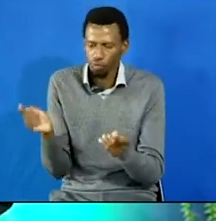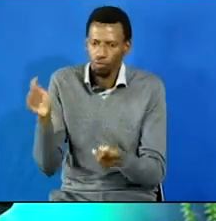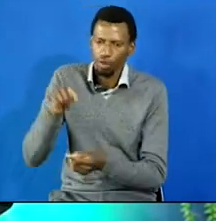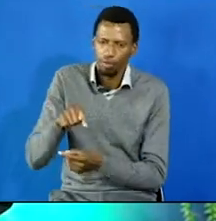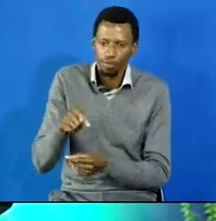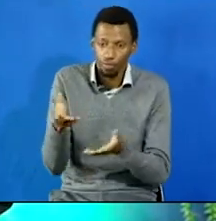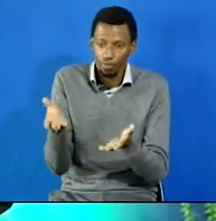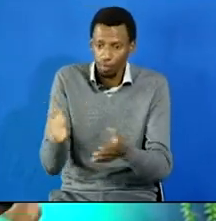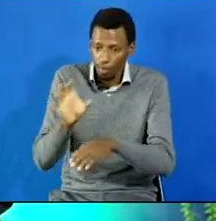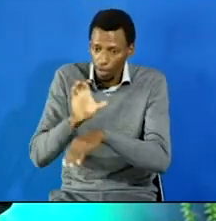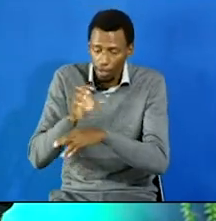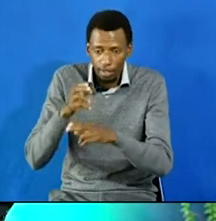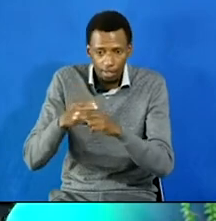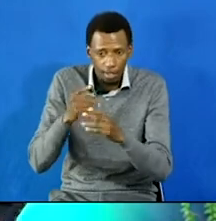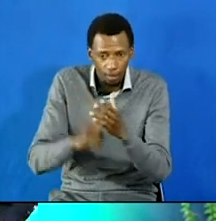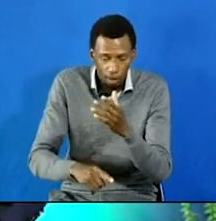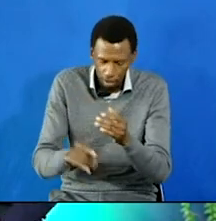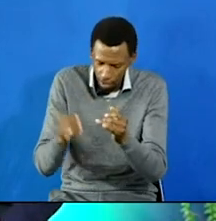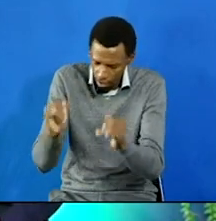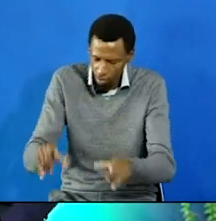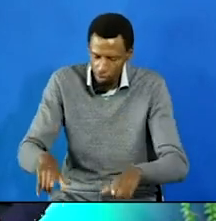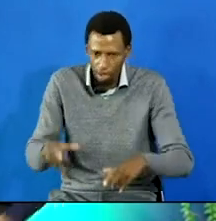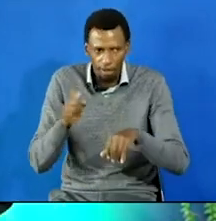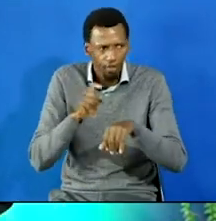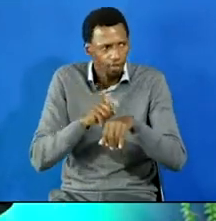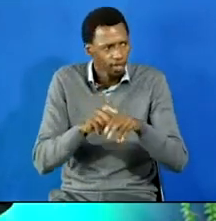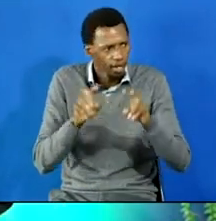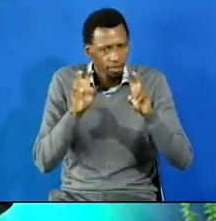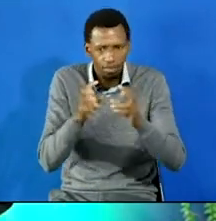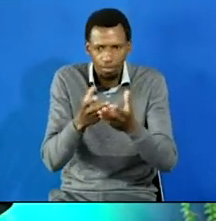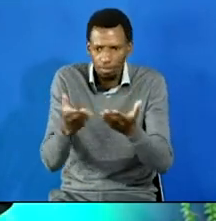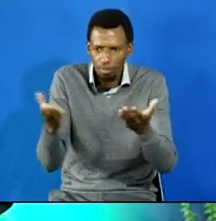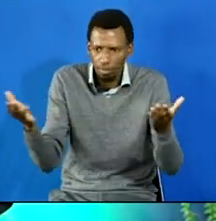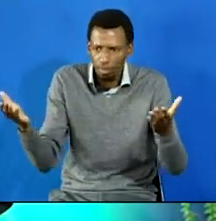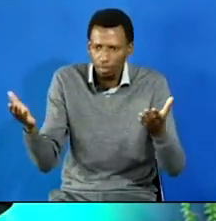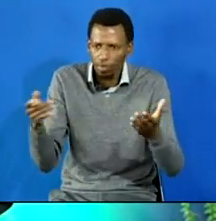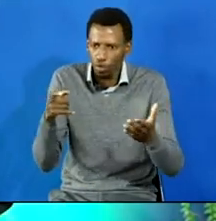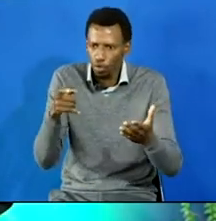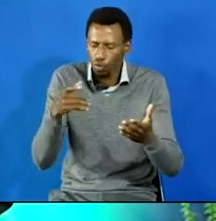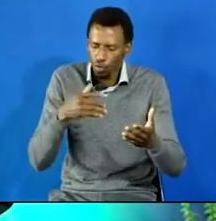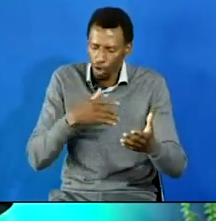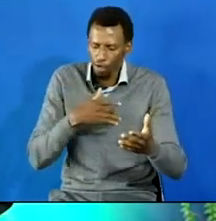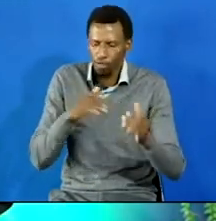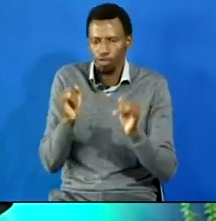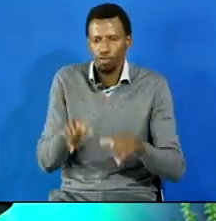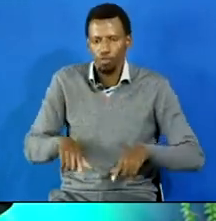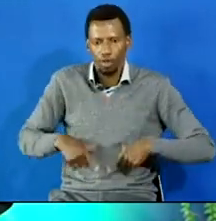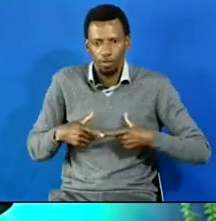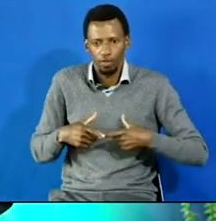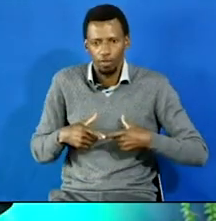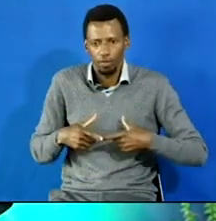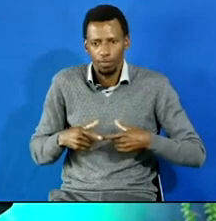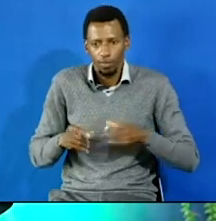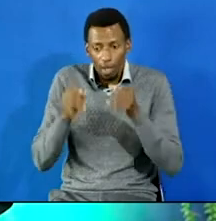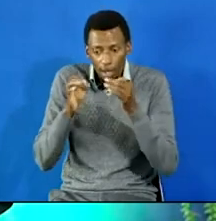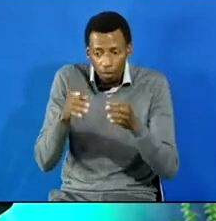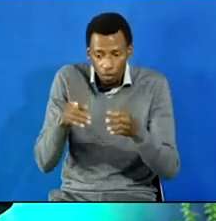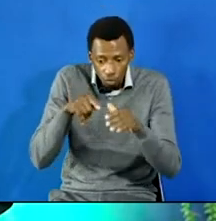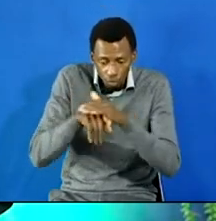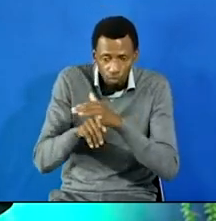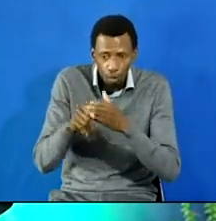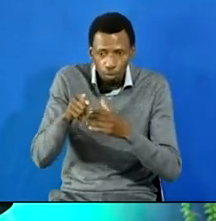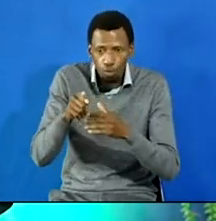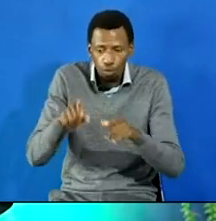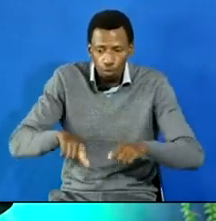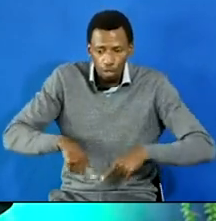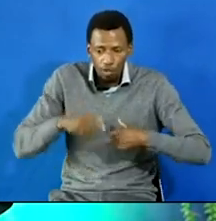you, I can see you have new life. Amen. Even in this church, and you don't have new life, you are living the Honda way. I pray